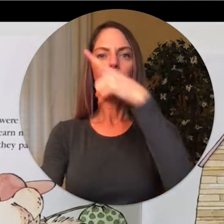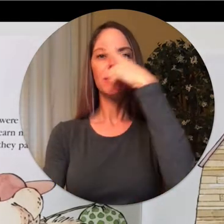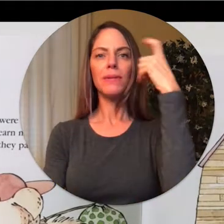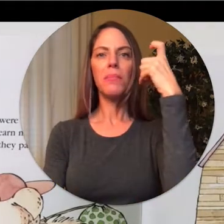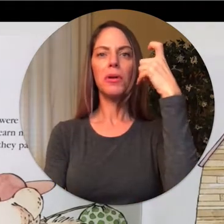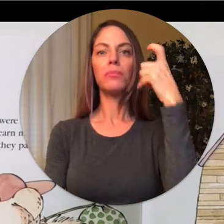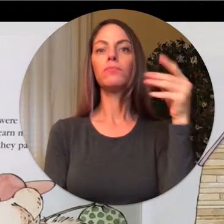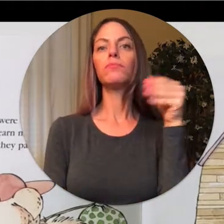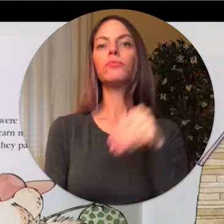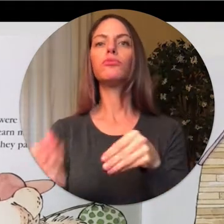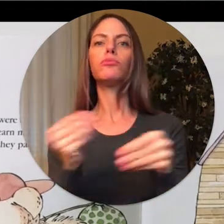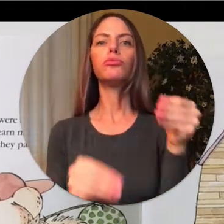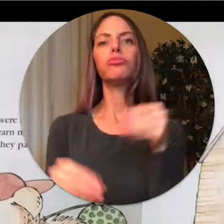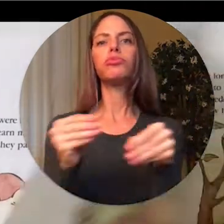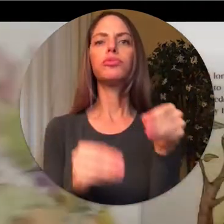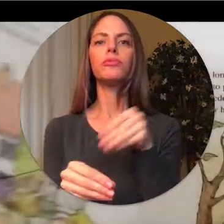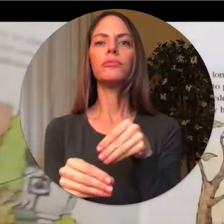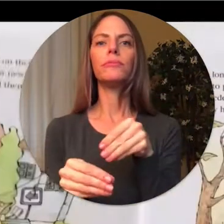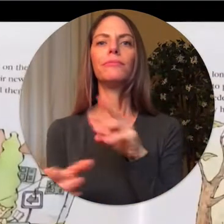together.